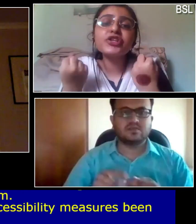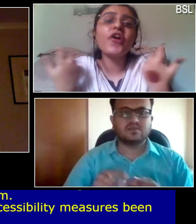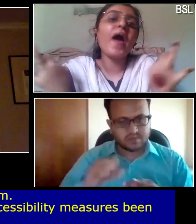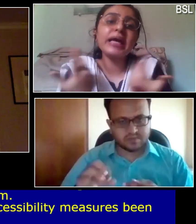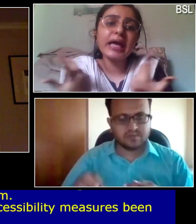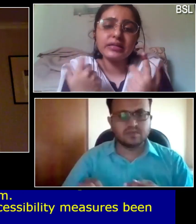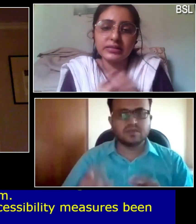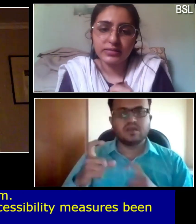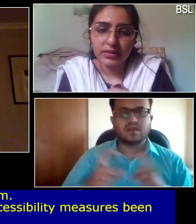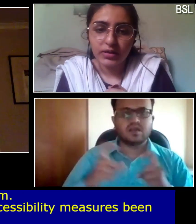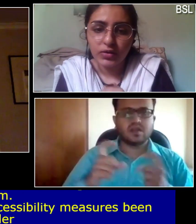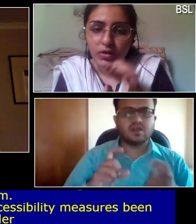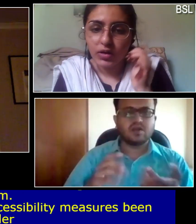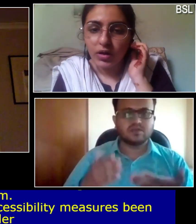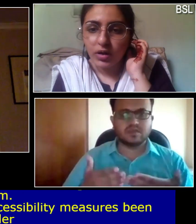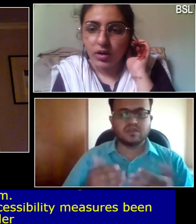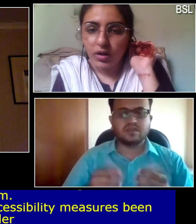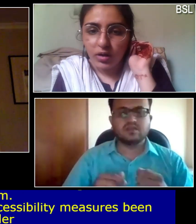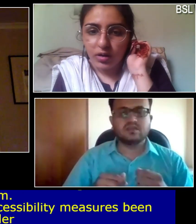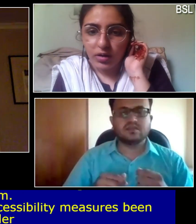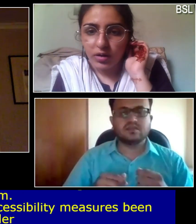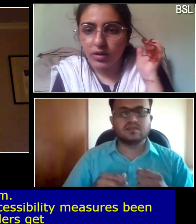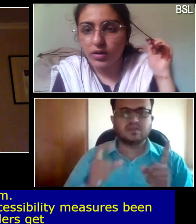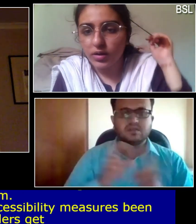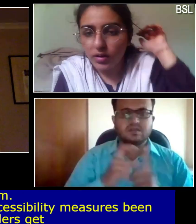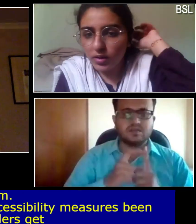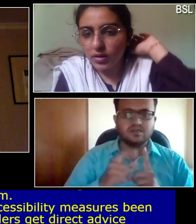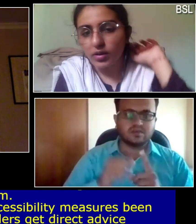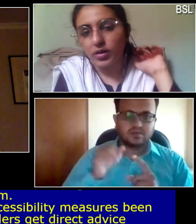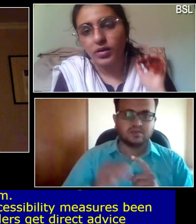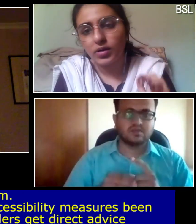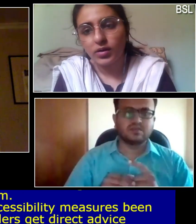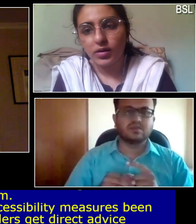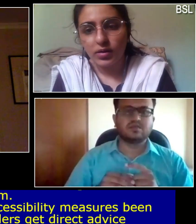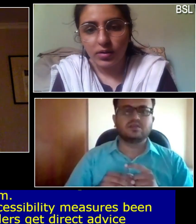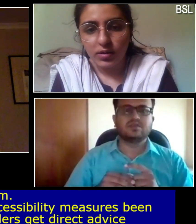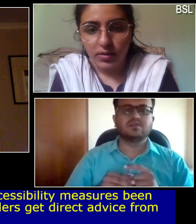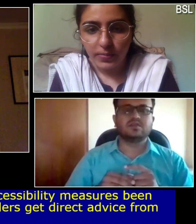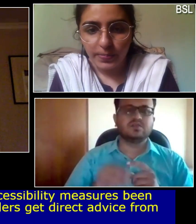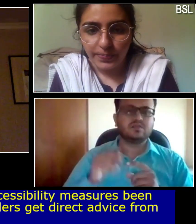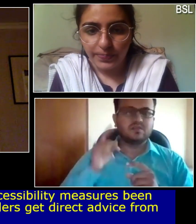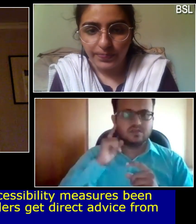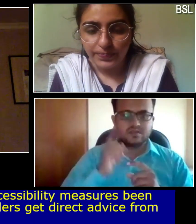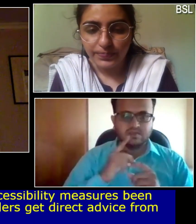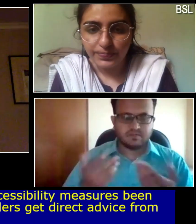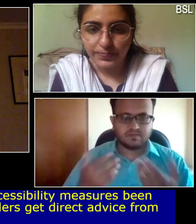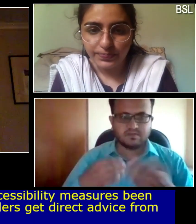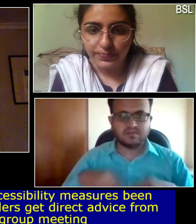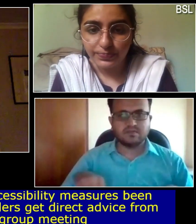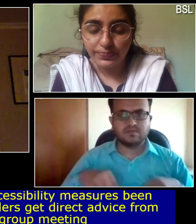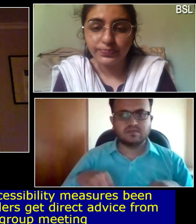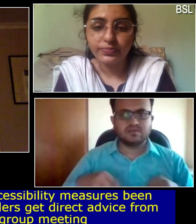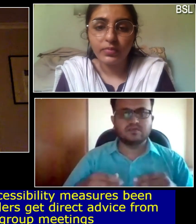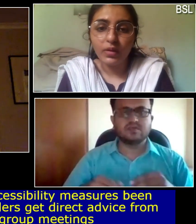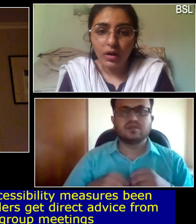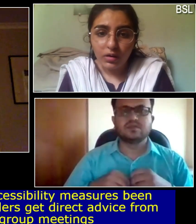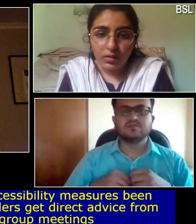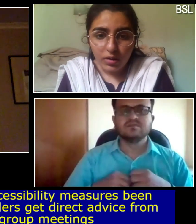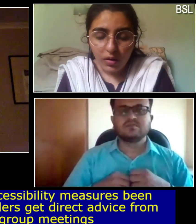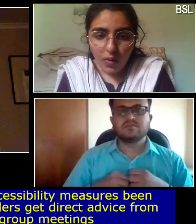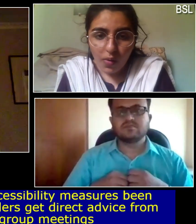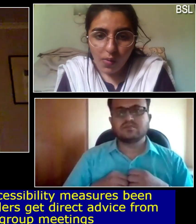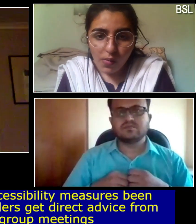leaders get direct advice from persons with disability at working group meetings. Some breakthroughs